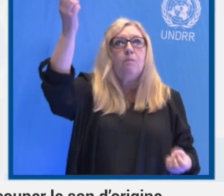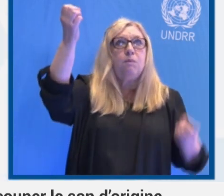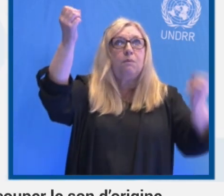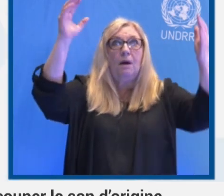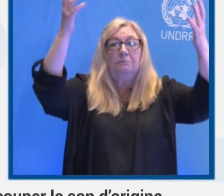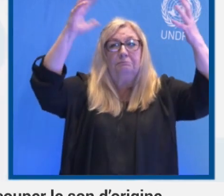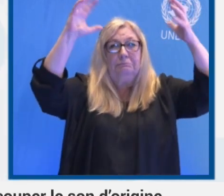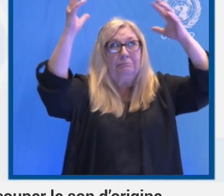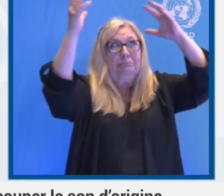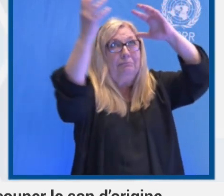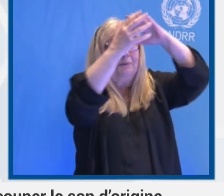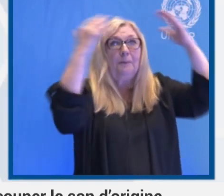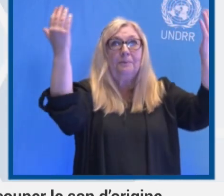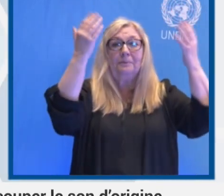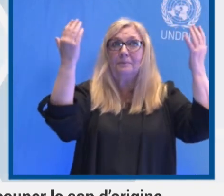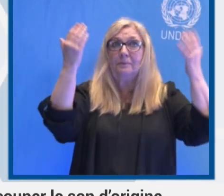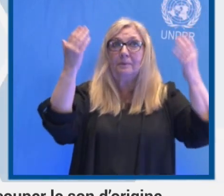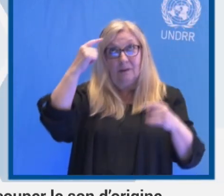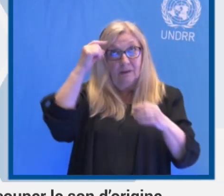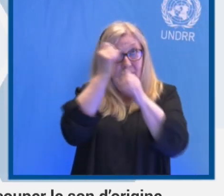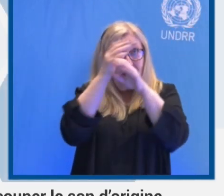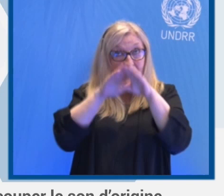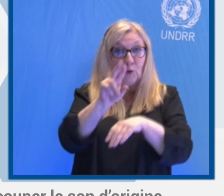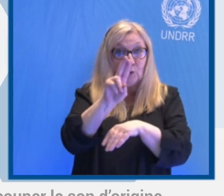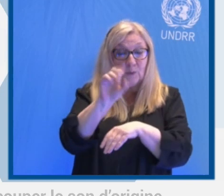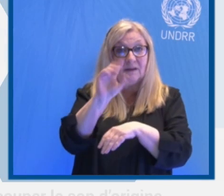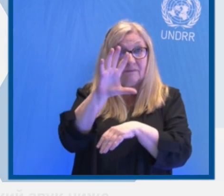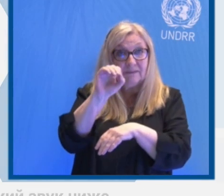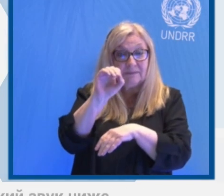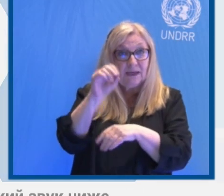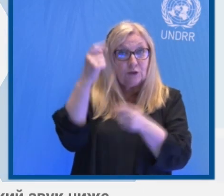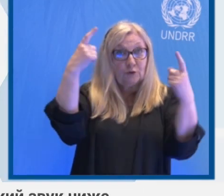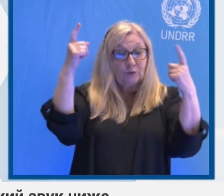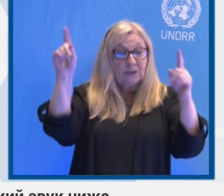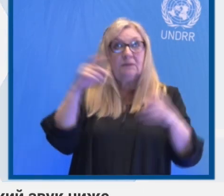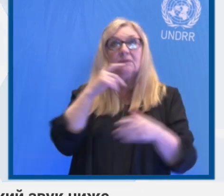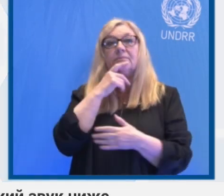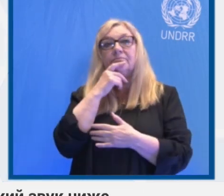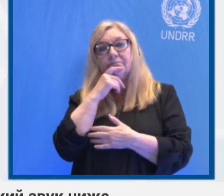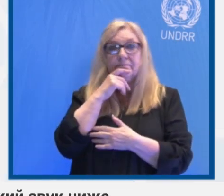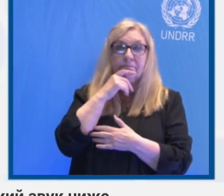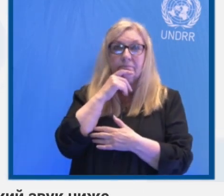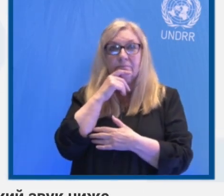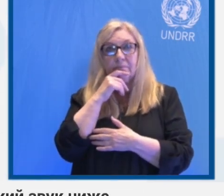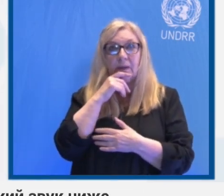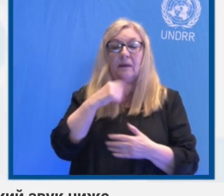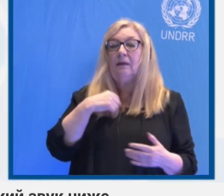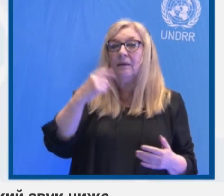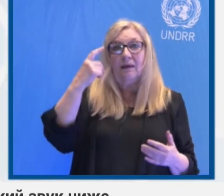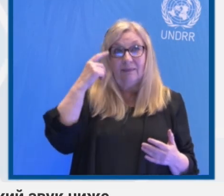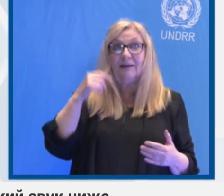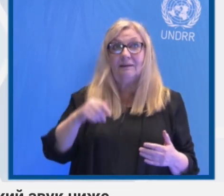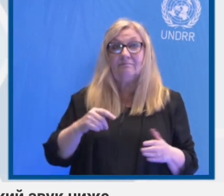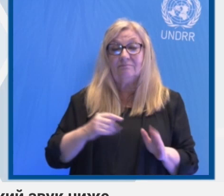until 2050, assuming that we're successful in hitting the targets. And so this challenge is going to certainly